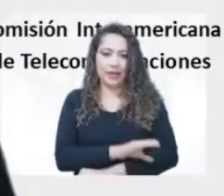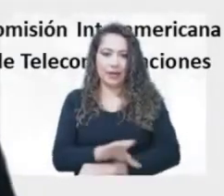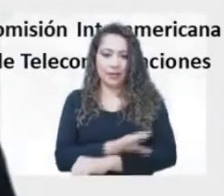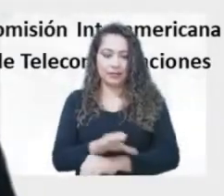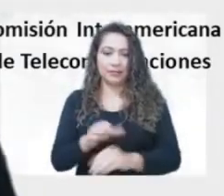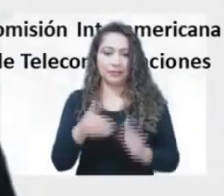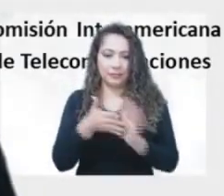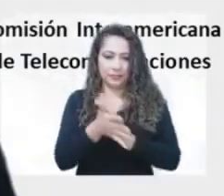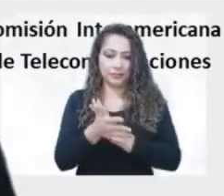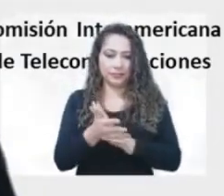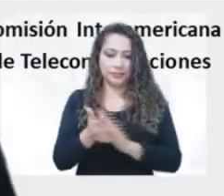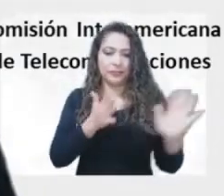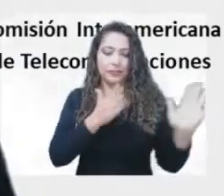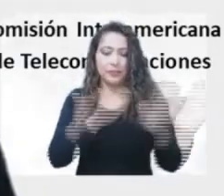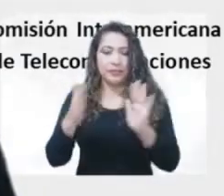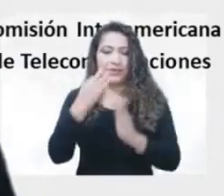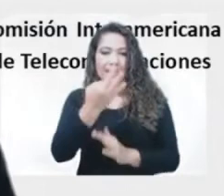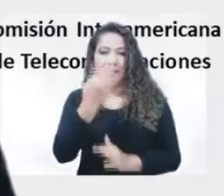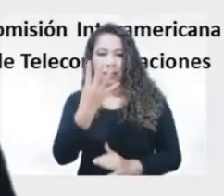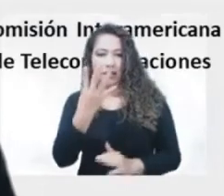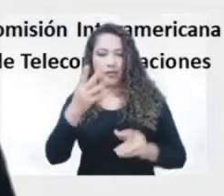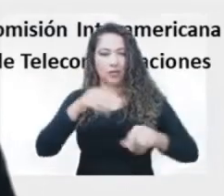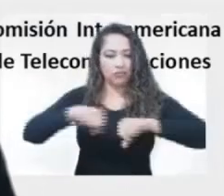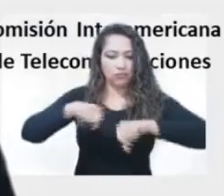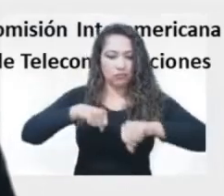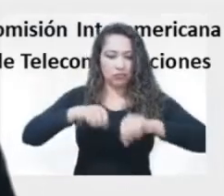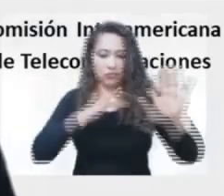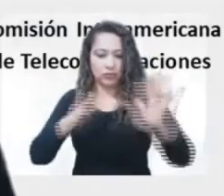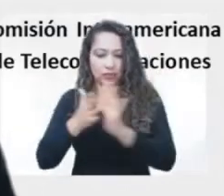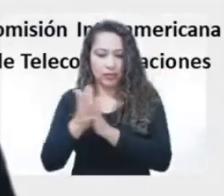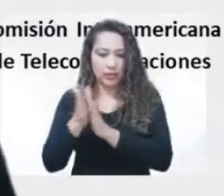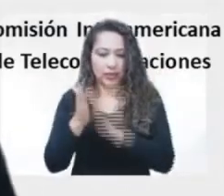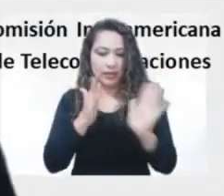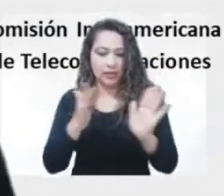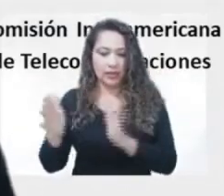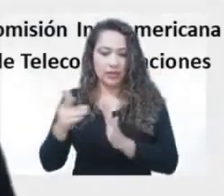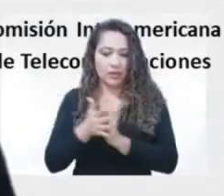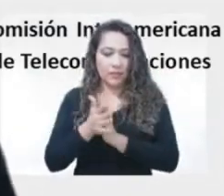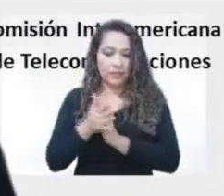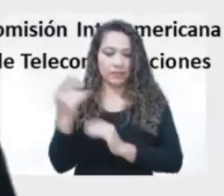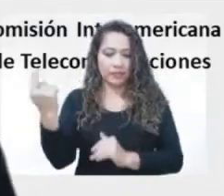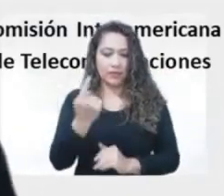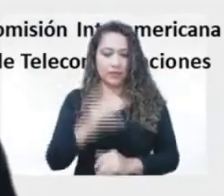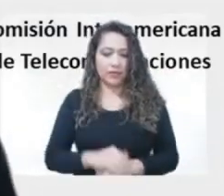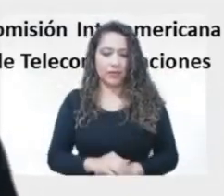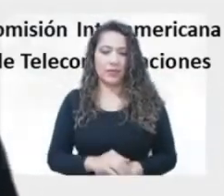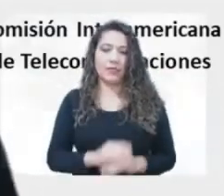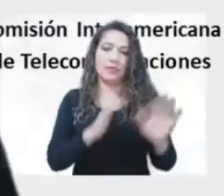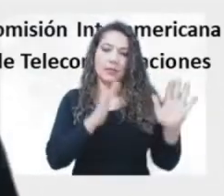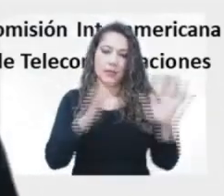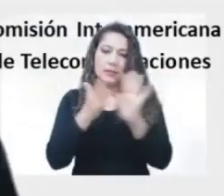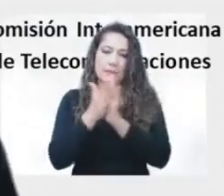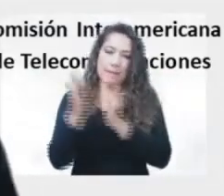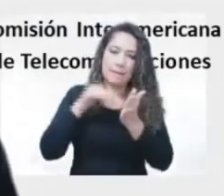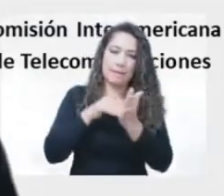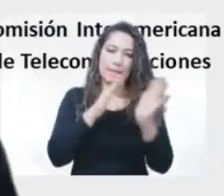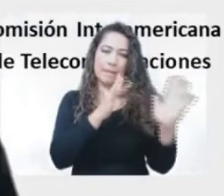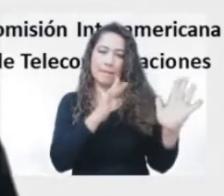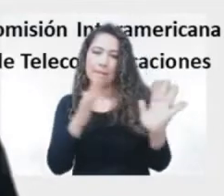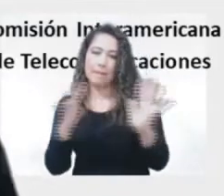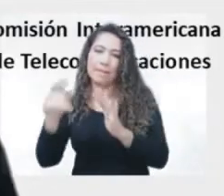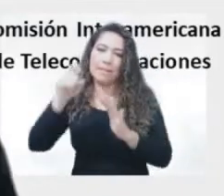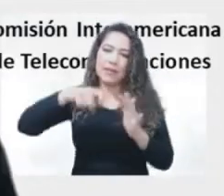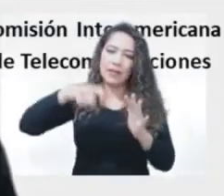harmonization between the 34 member states of the OAS to continue improving